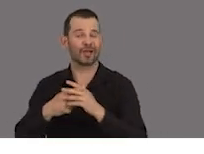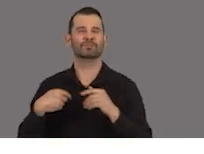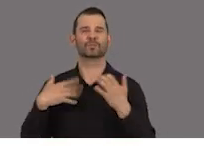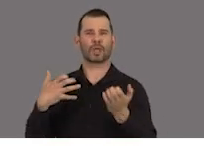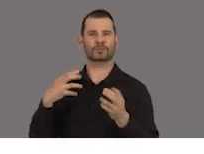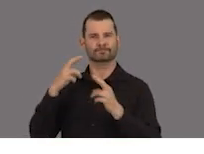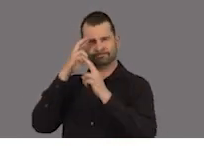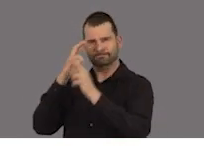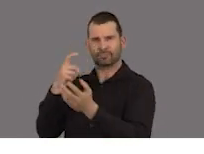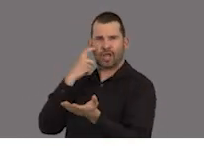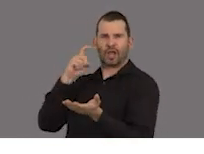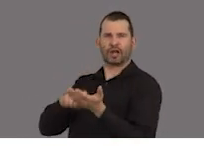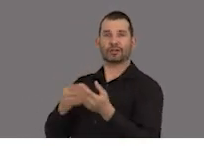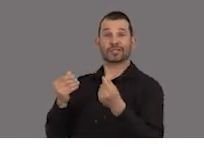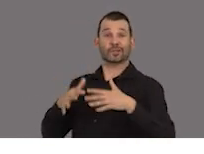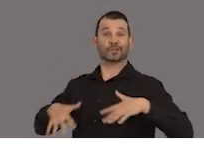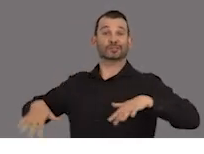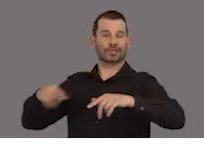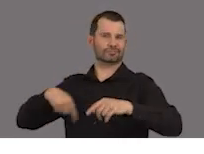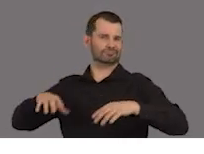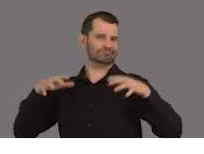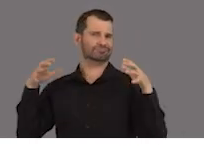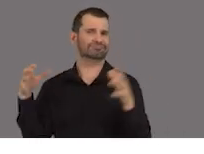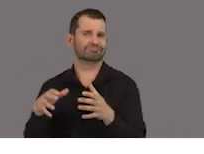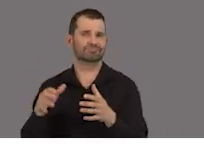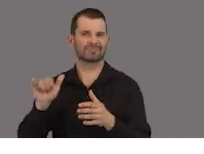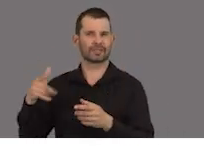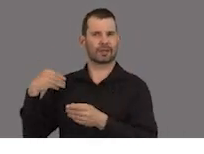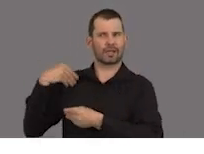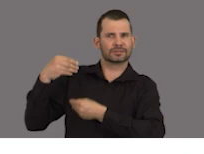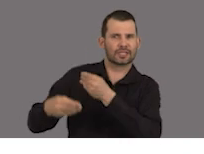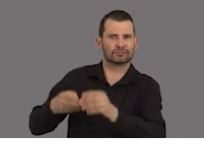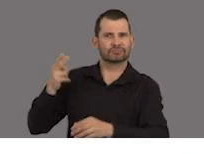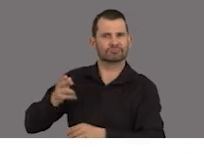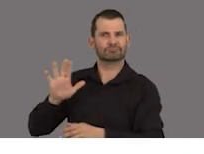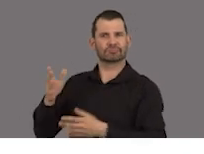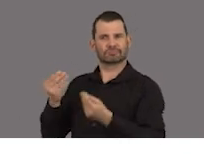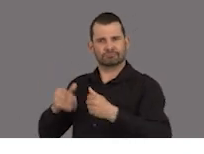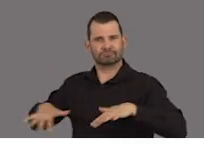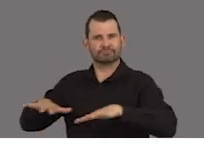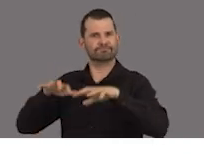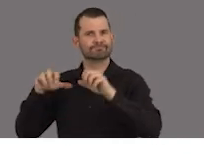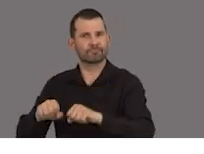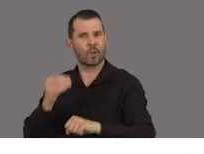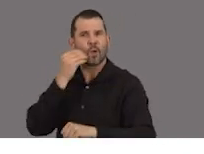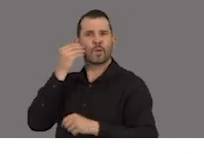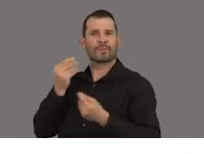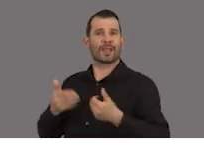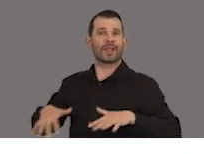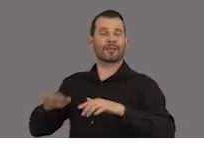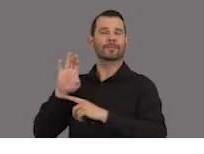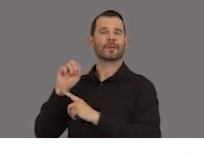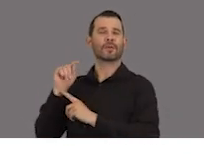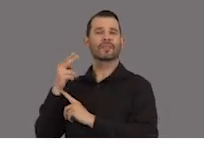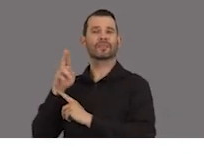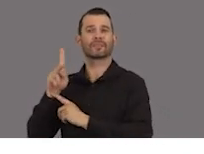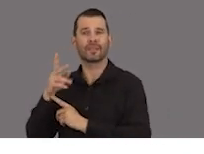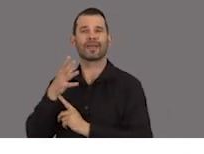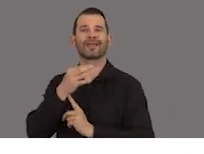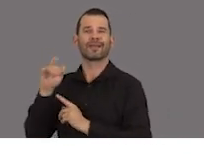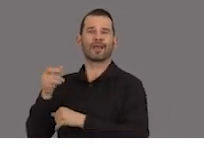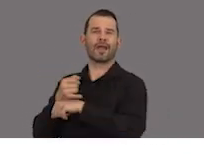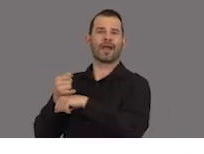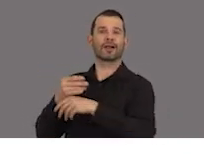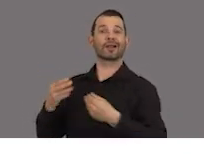Before we get started, I would like to respectfully acknowledge the territory in which we gather as the ancestral unceded homelands of